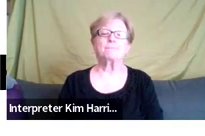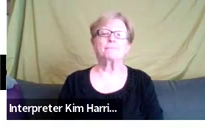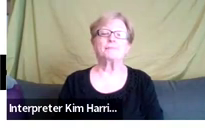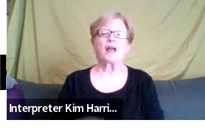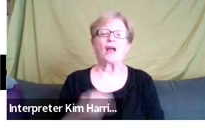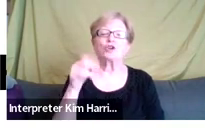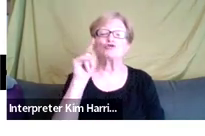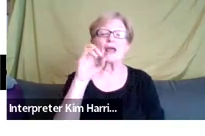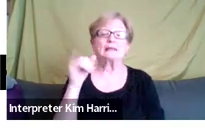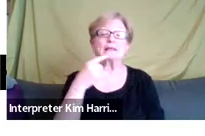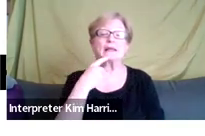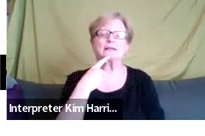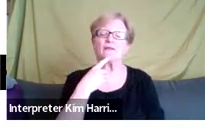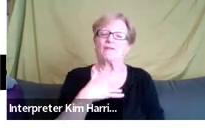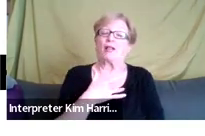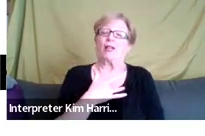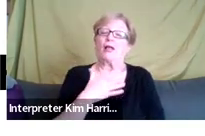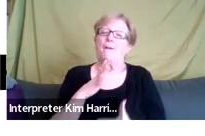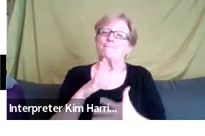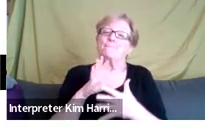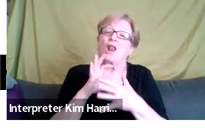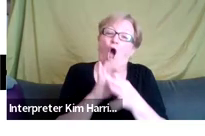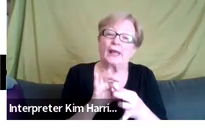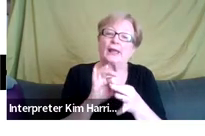Tracy said belonging.